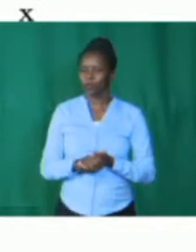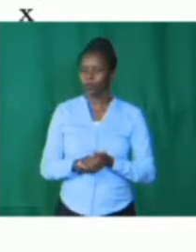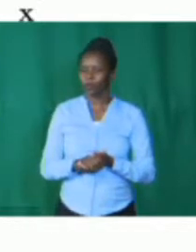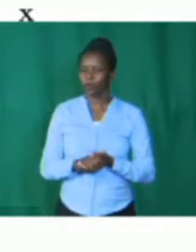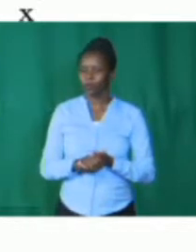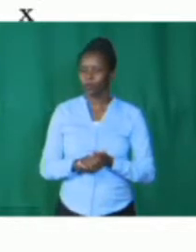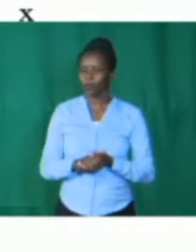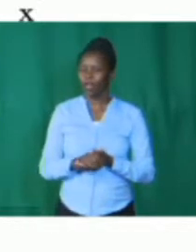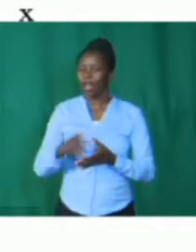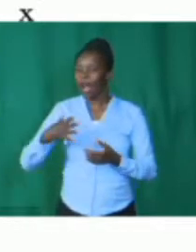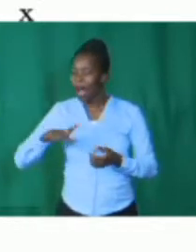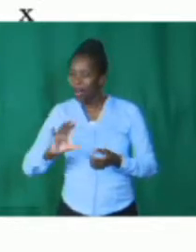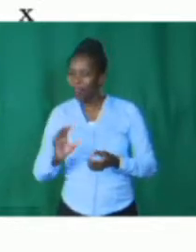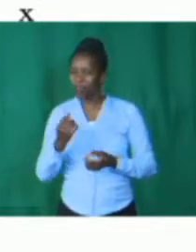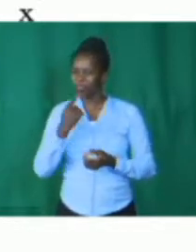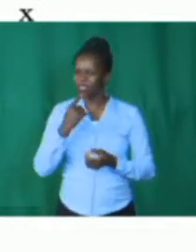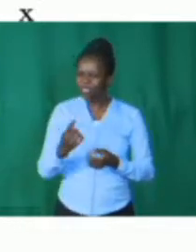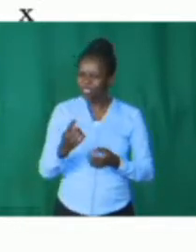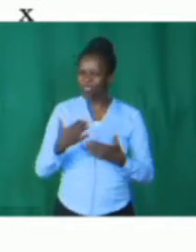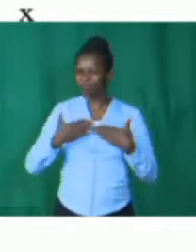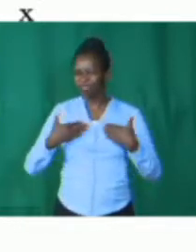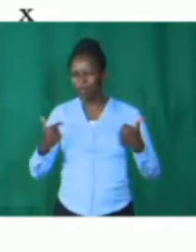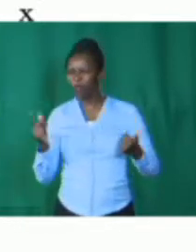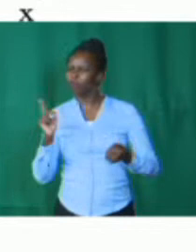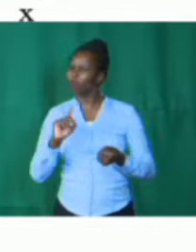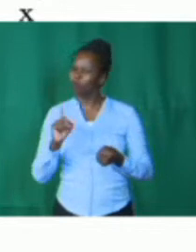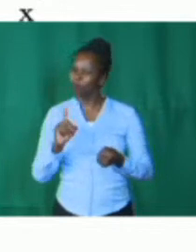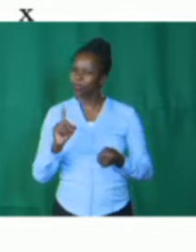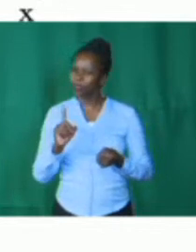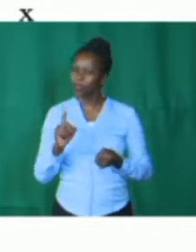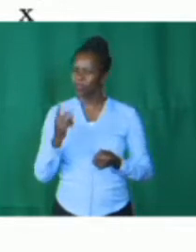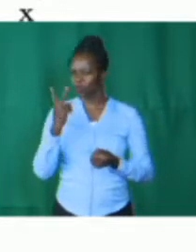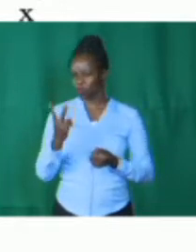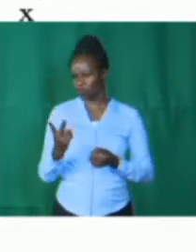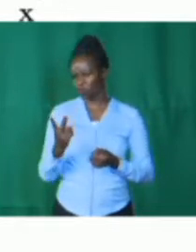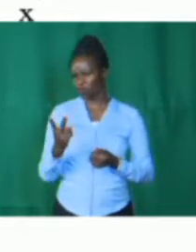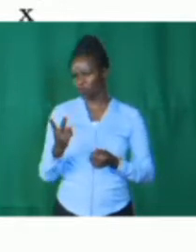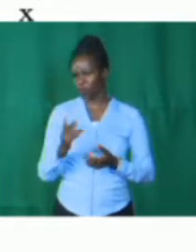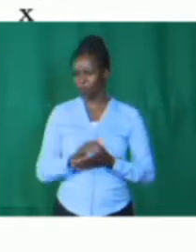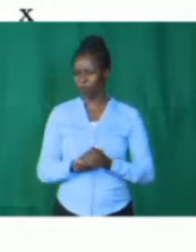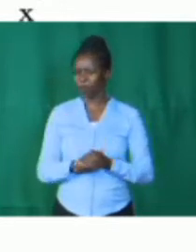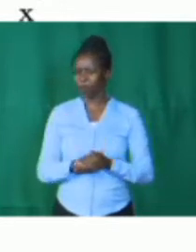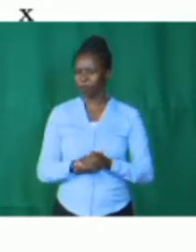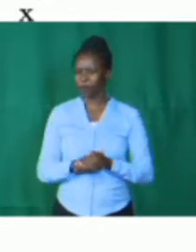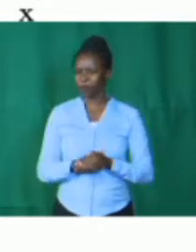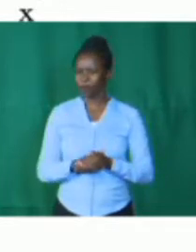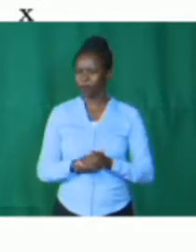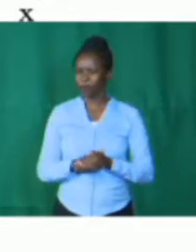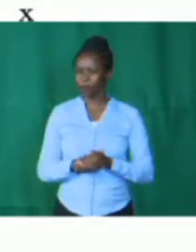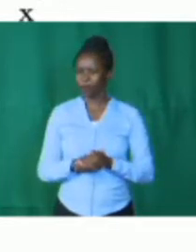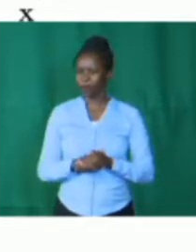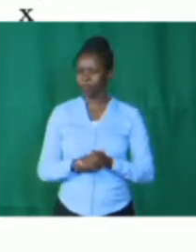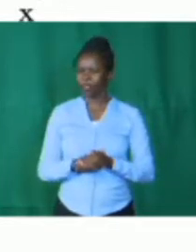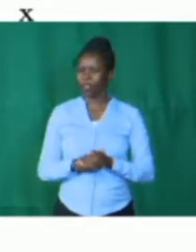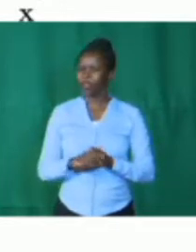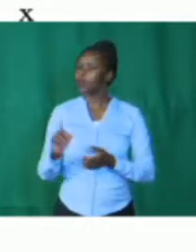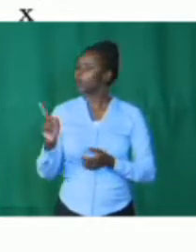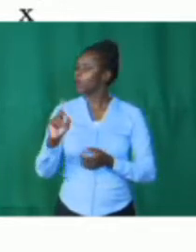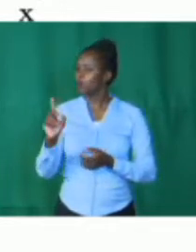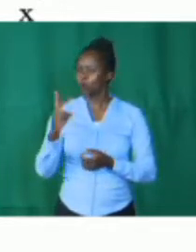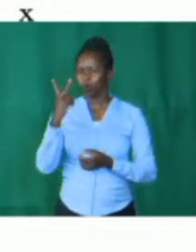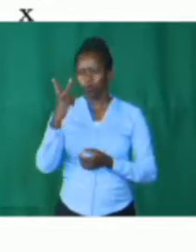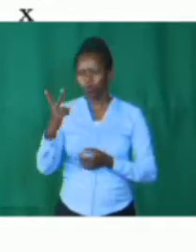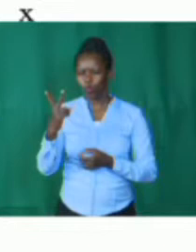You see, some are saying, what's happening now? Yes, the length of this line segment, dear learner, is not